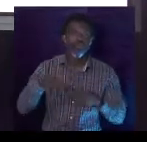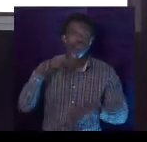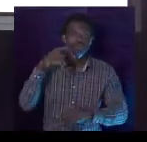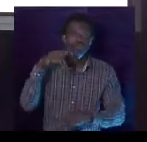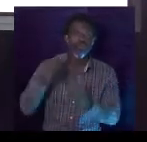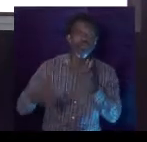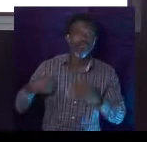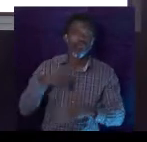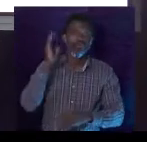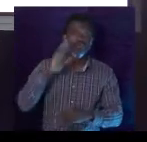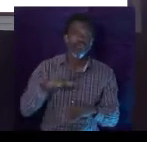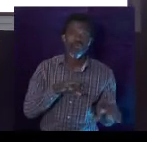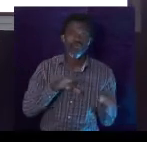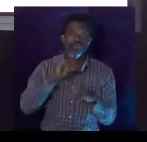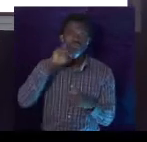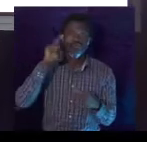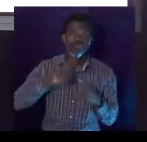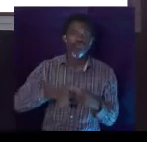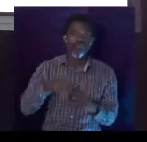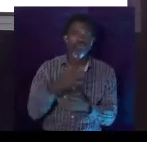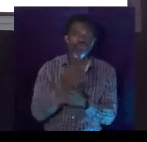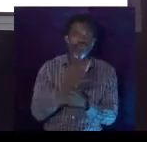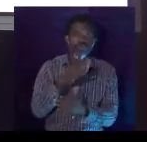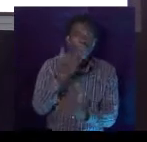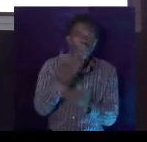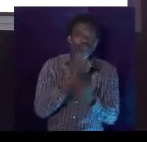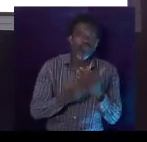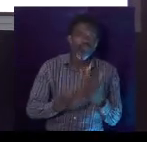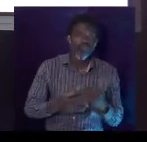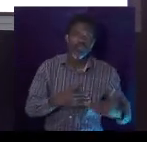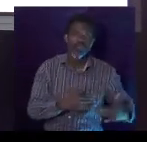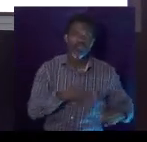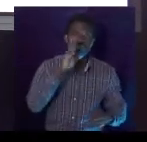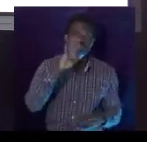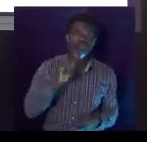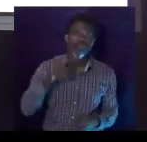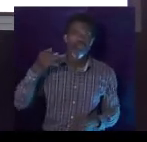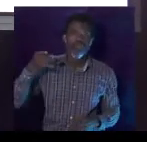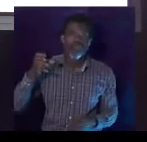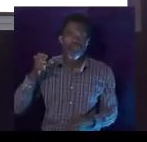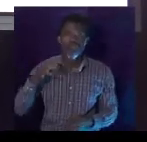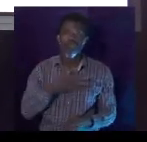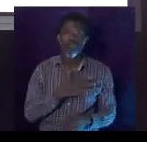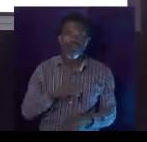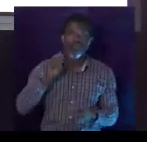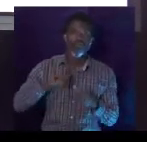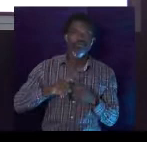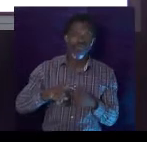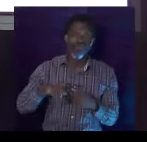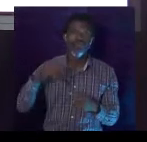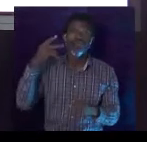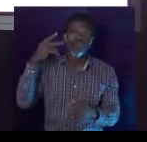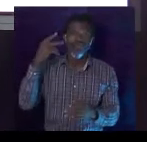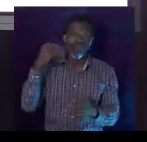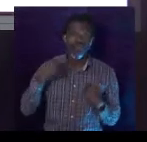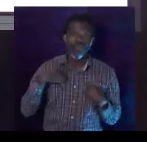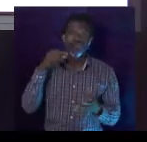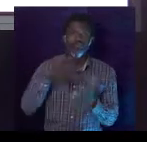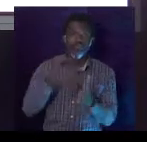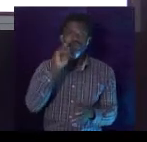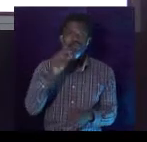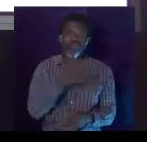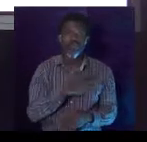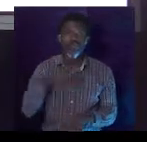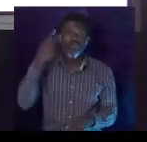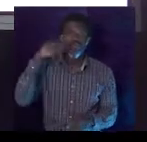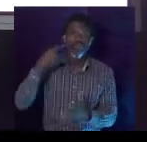do is that we're going to divide both sides by 100 so that we can have this one as 1 and see what we're going to have on the other side. So